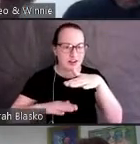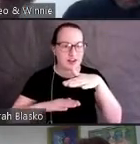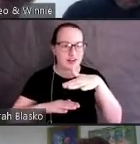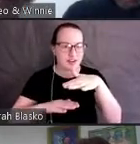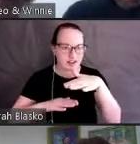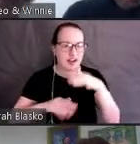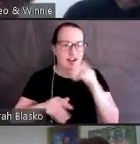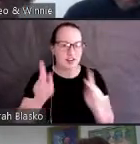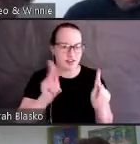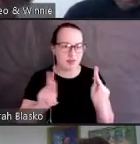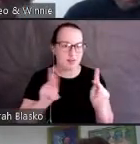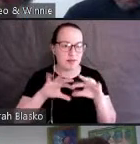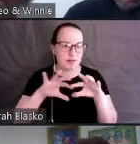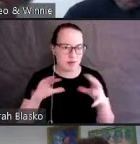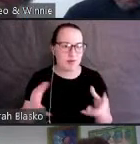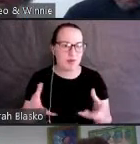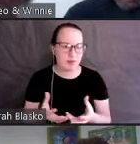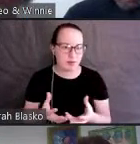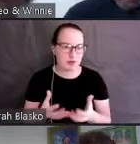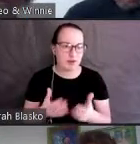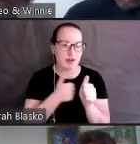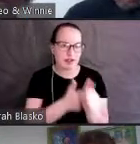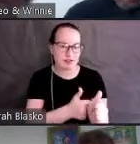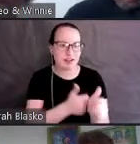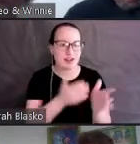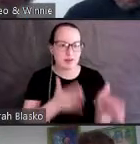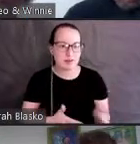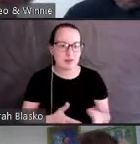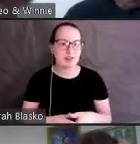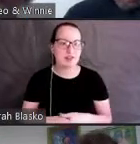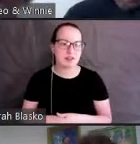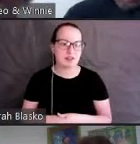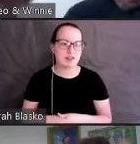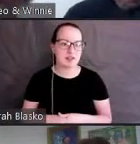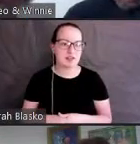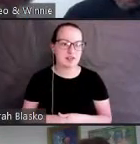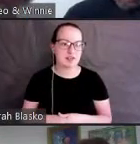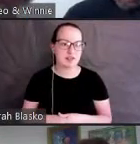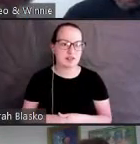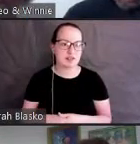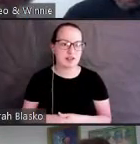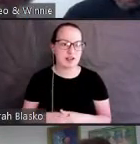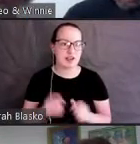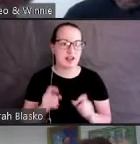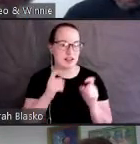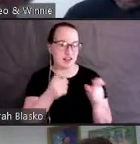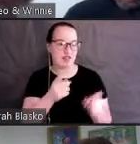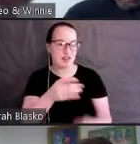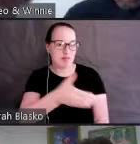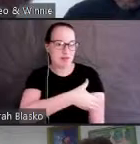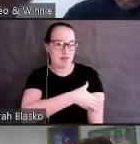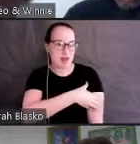overcome them by the power of the Lamb of God.